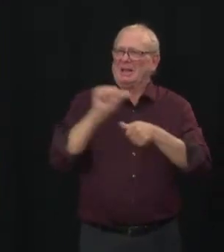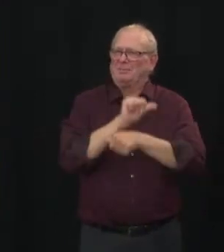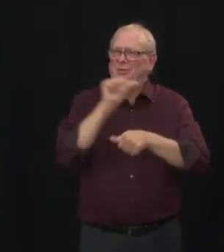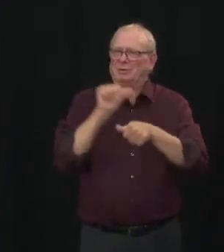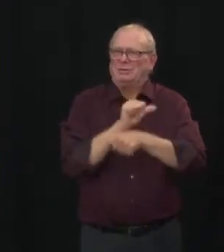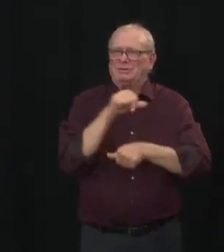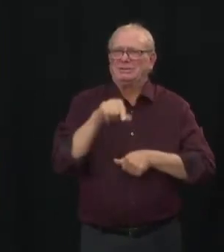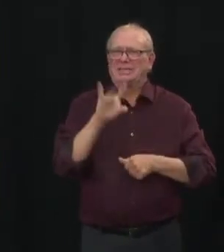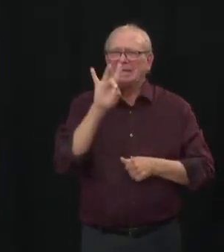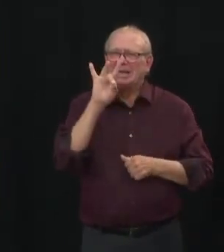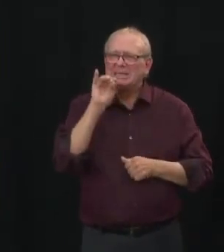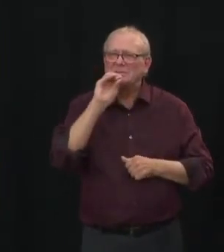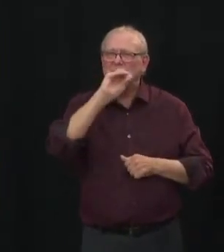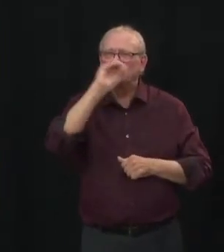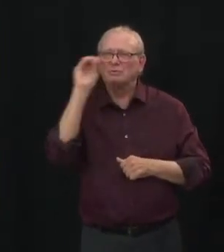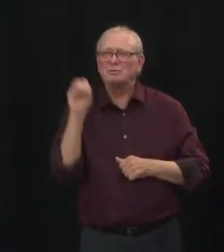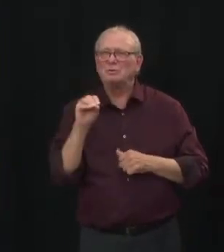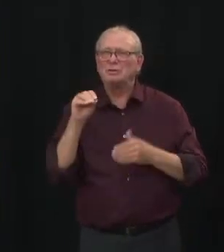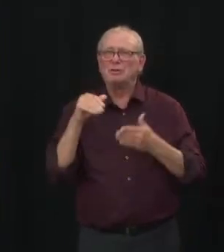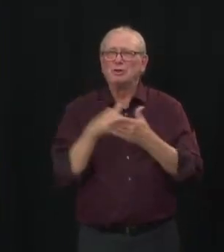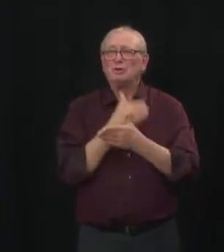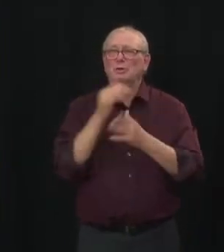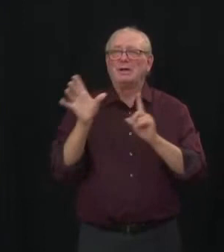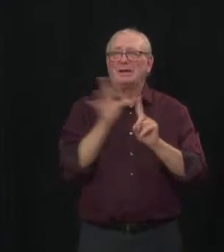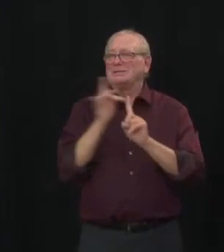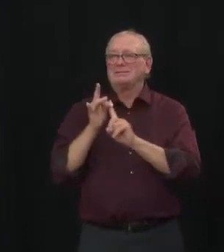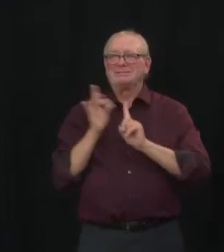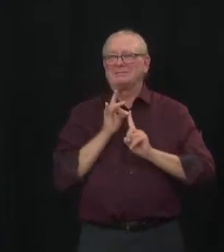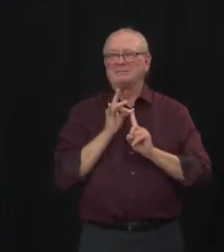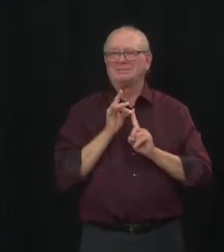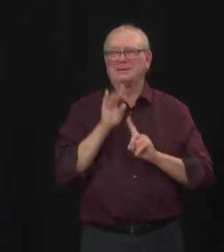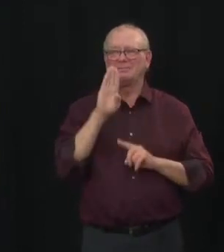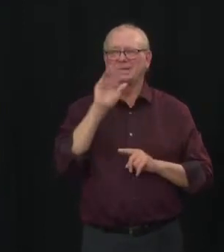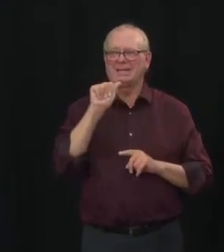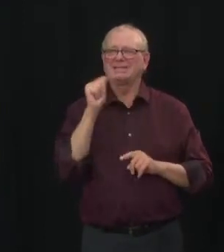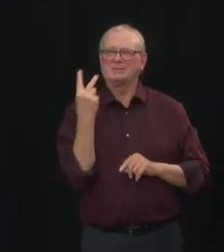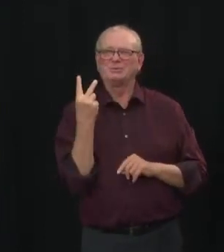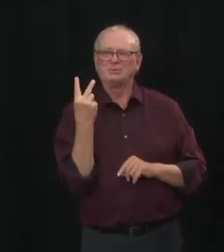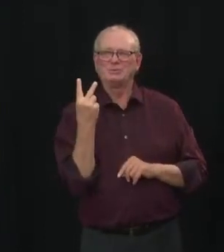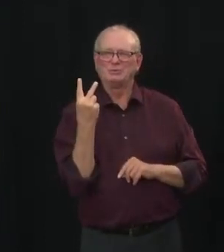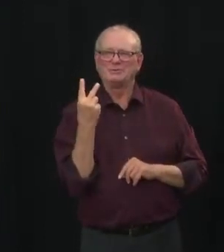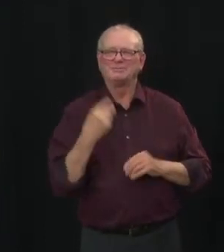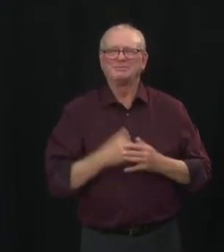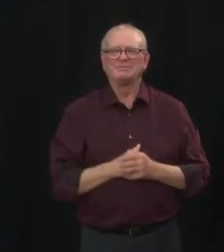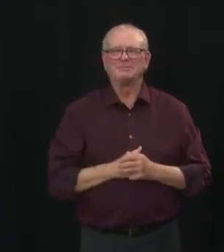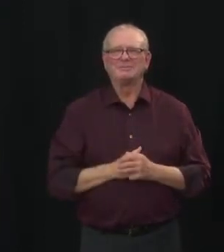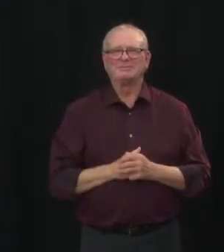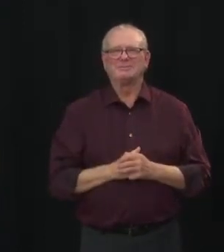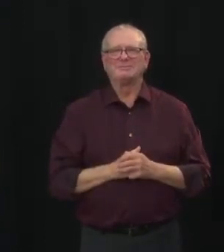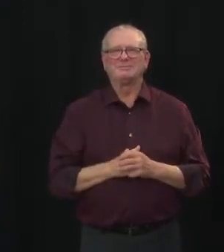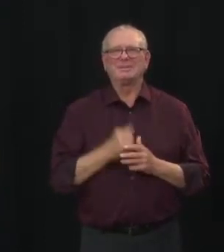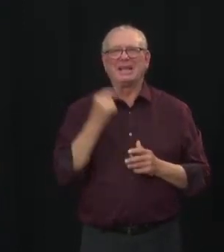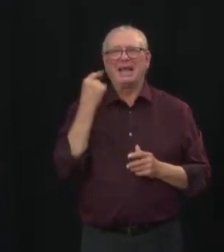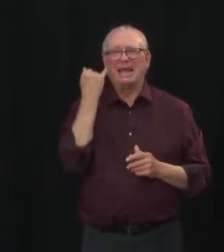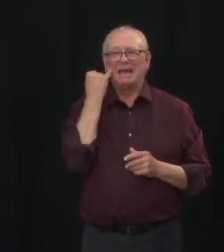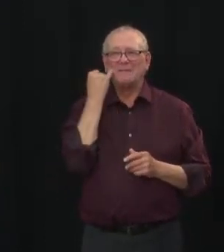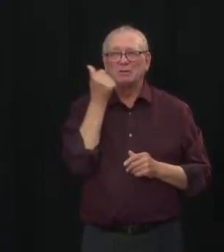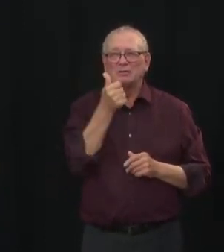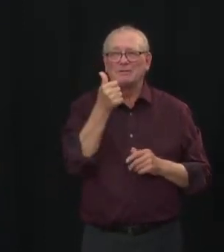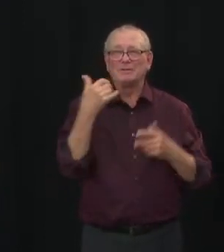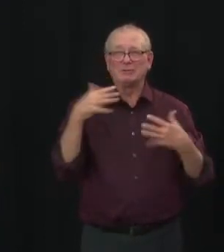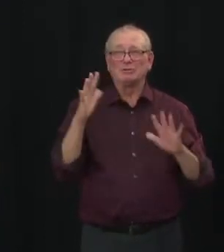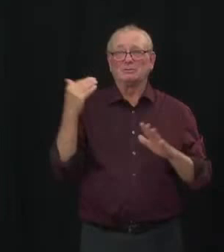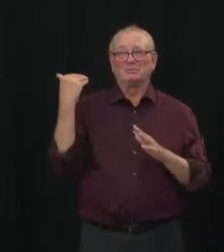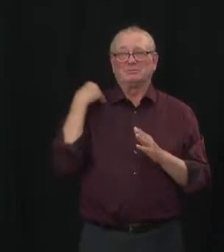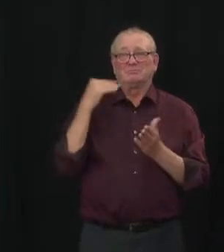new cases, so we have had to shift our approach in treating it. If you have taken sotrovimab, please be